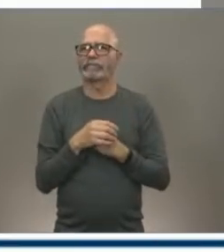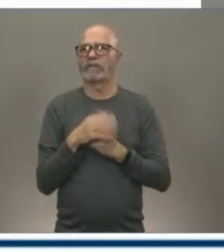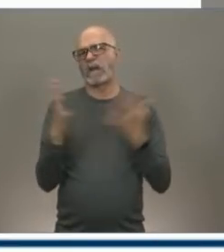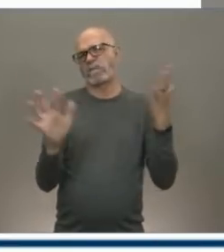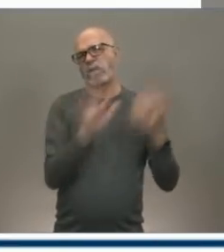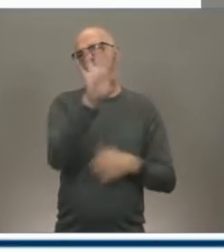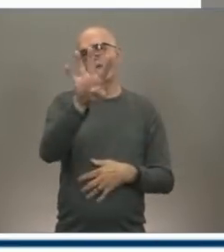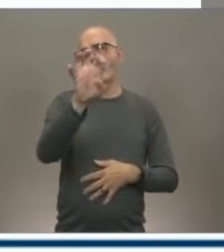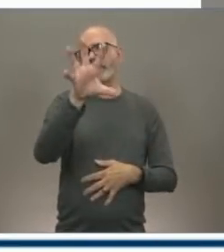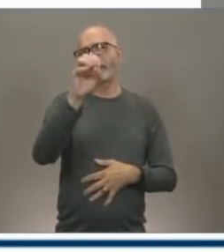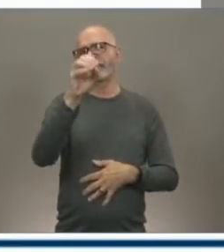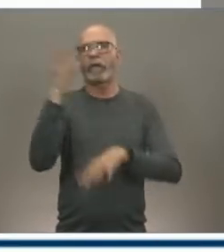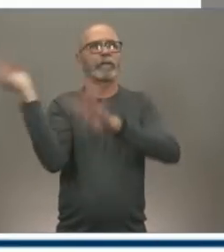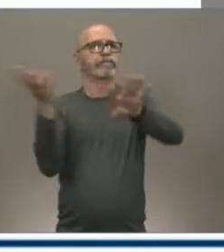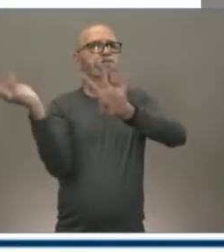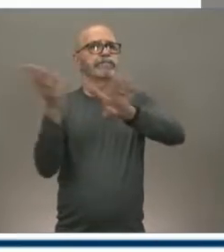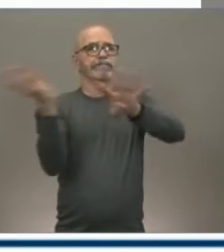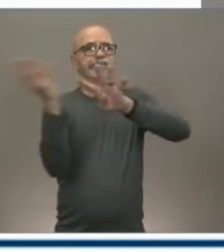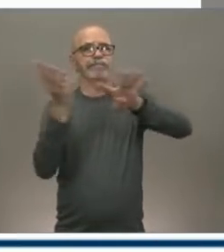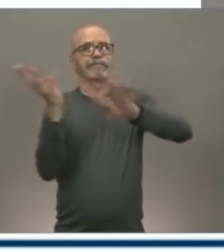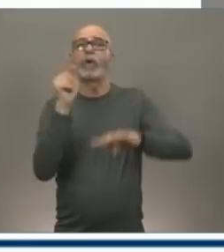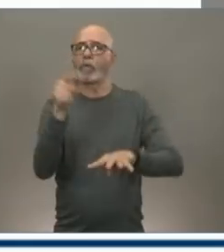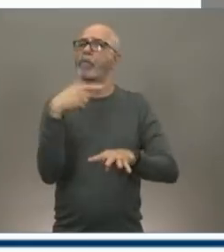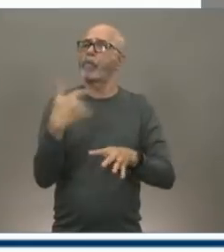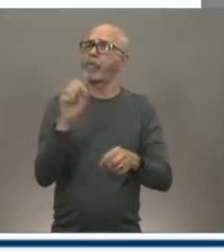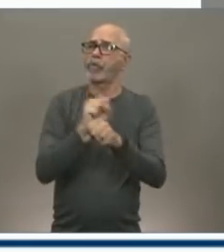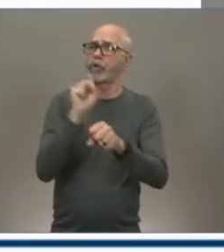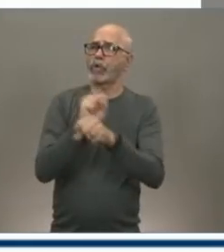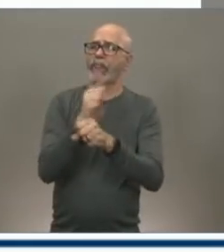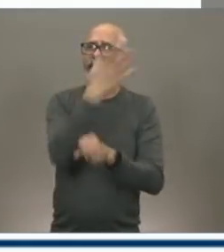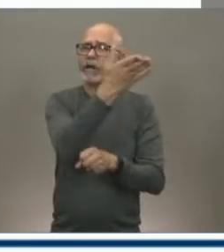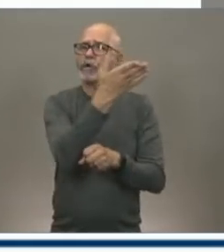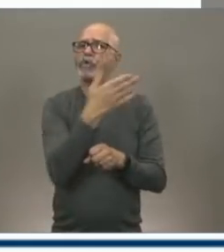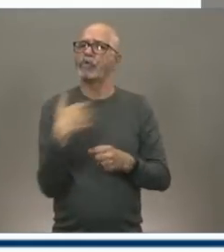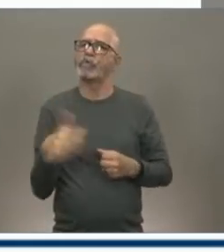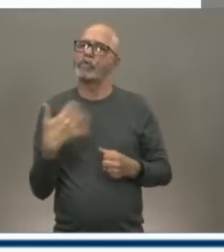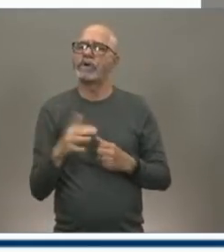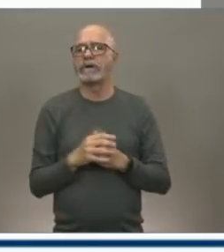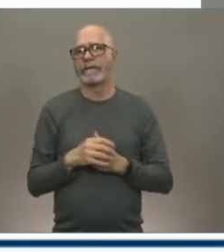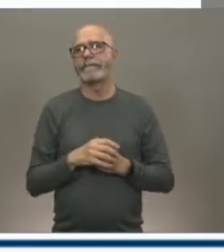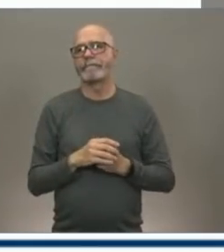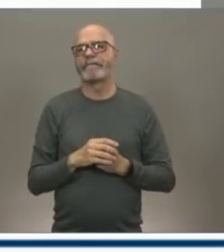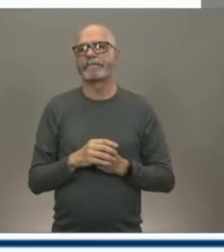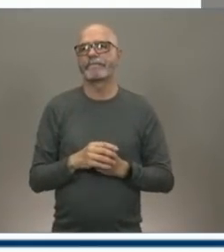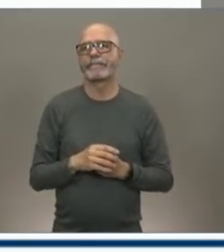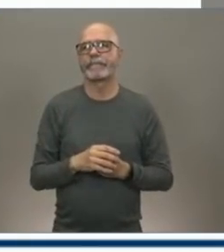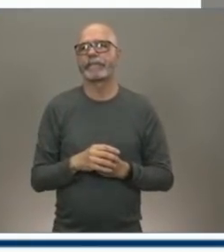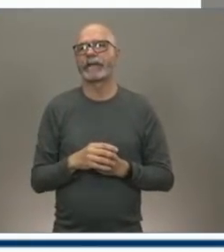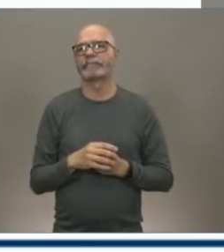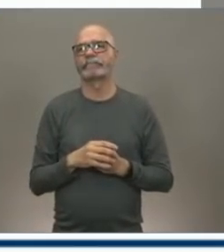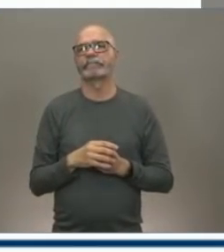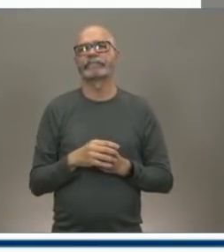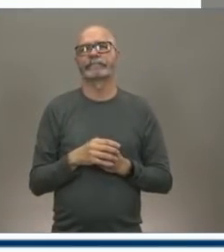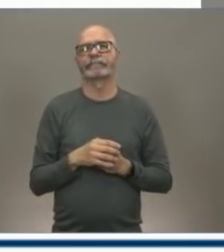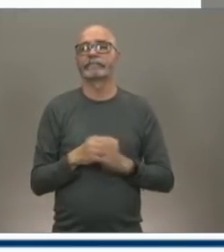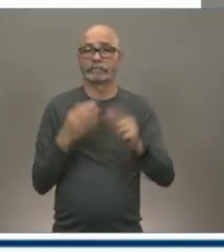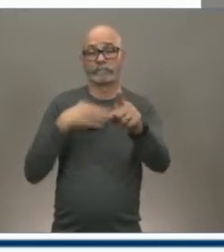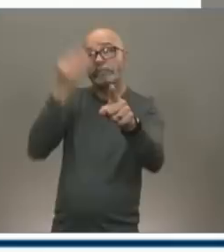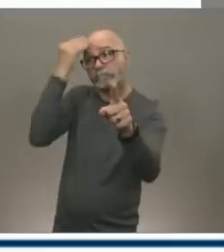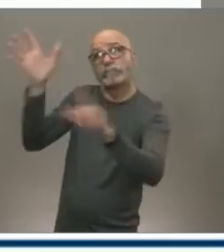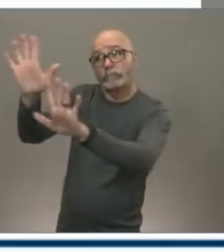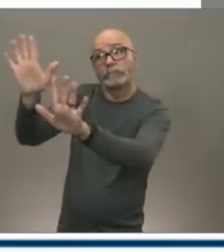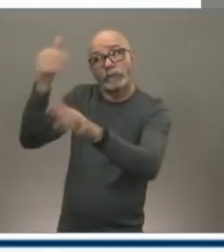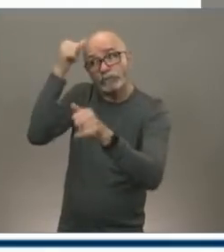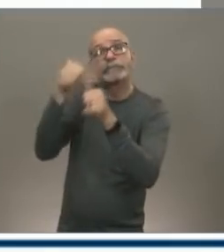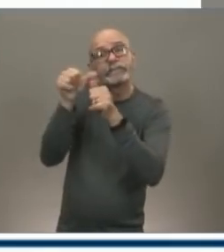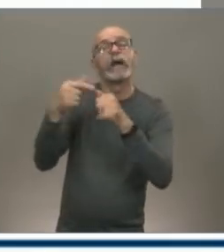So that's certainly, people I'm sure may hear about that, but we wanted folks to know that we're well aware of this, and I believe we're on top